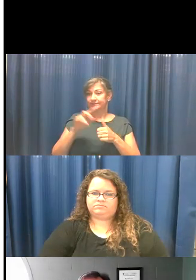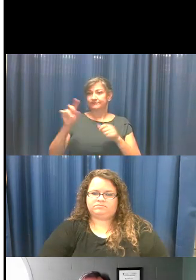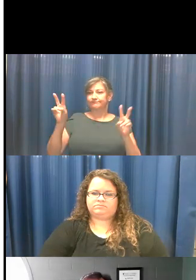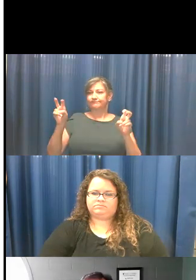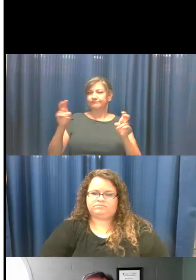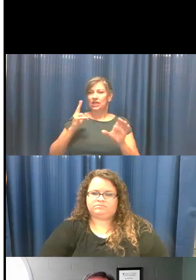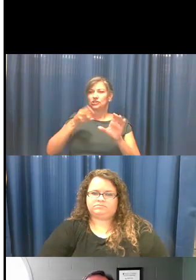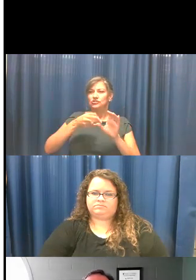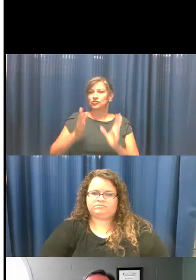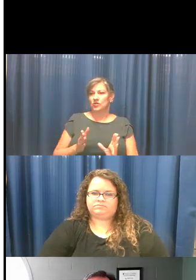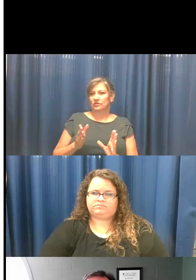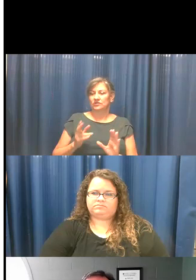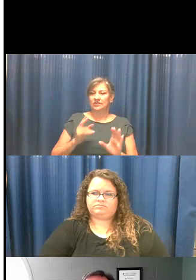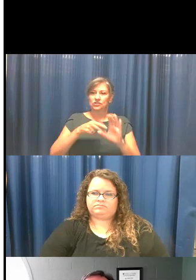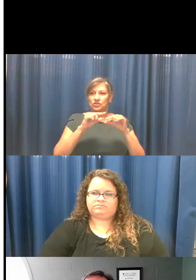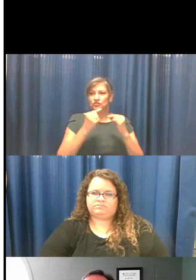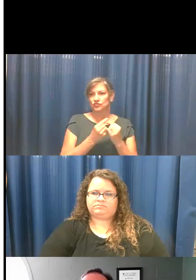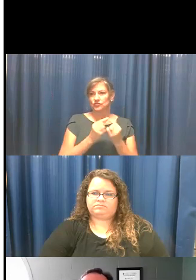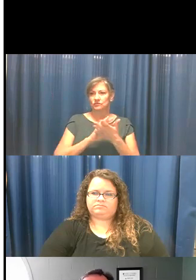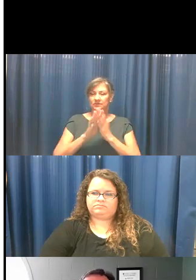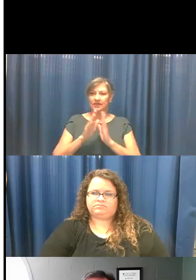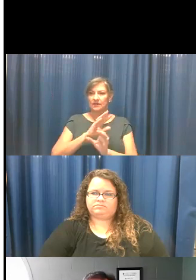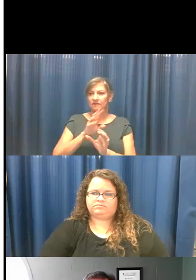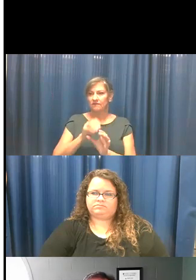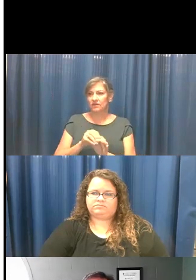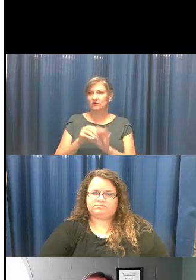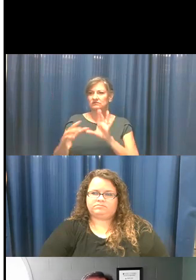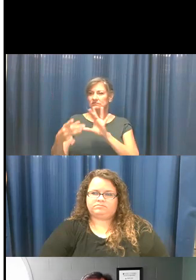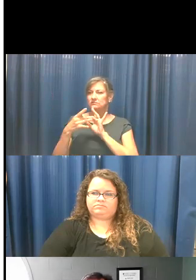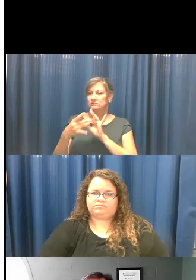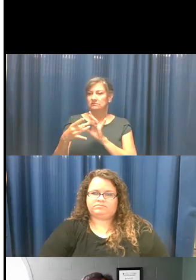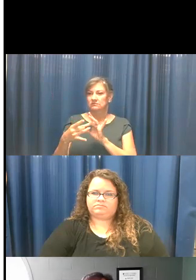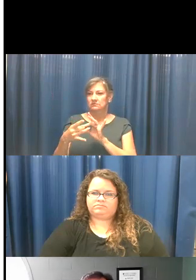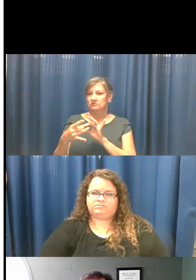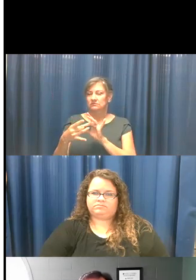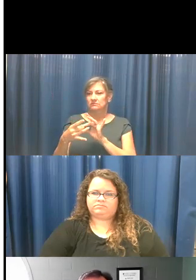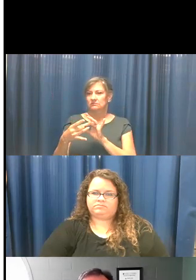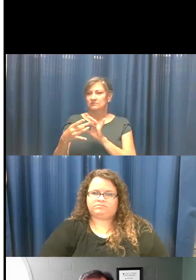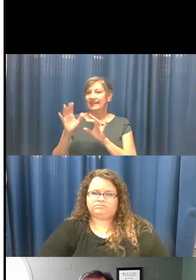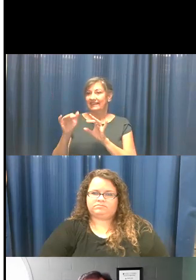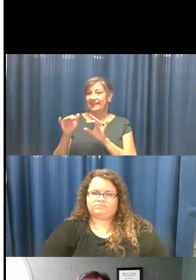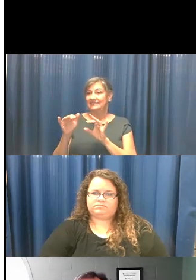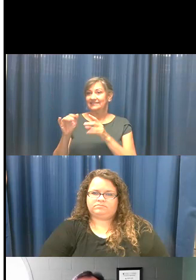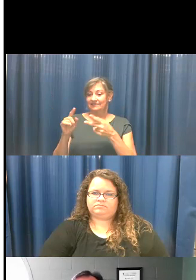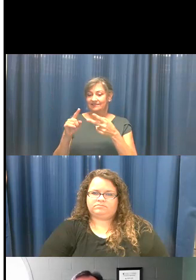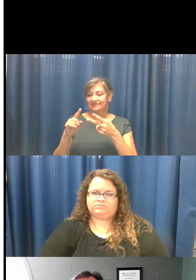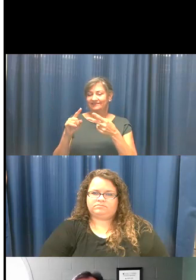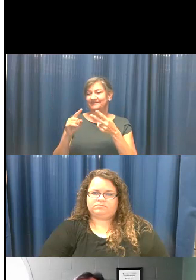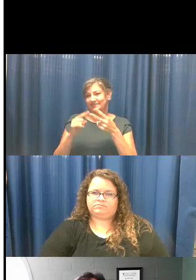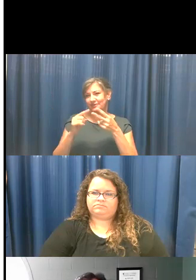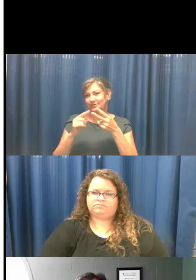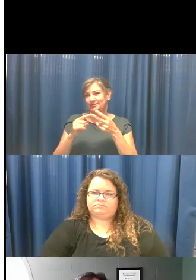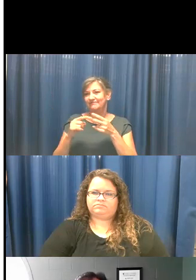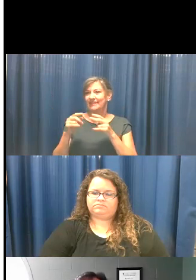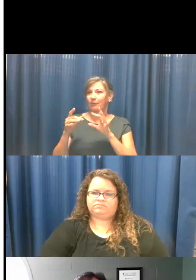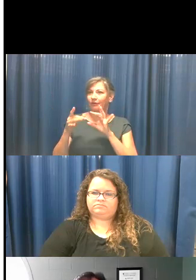They joined groups, they got involved, they were connected. And that is number two, they were connected. So